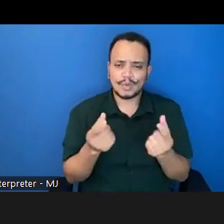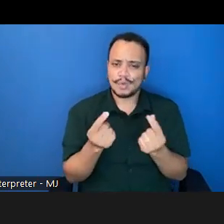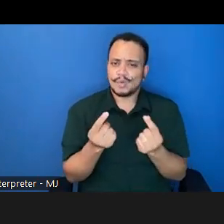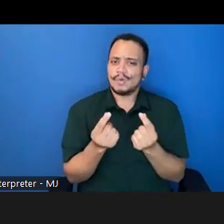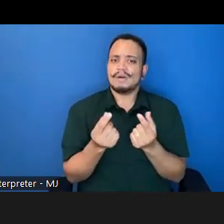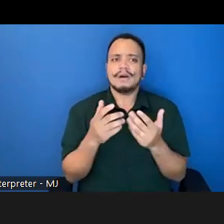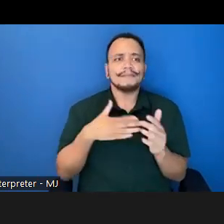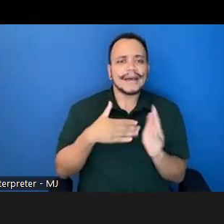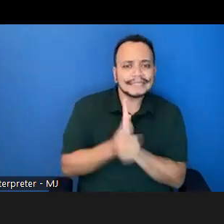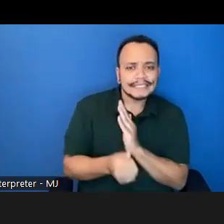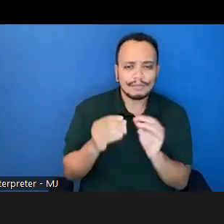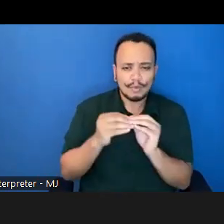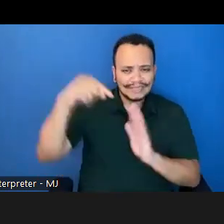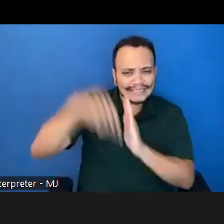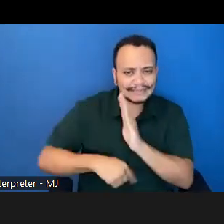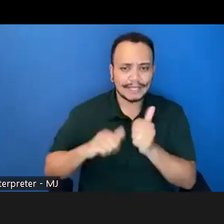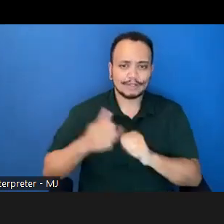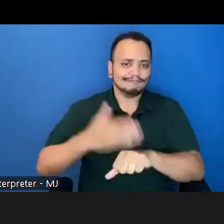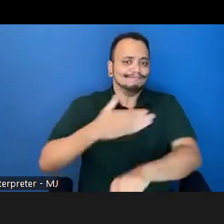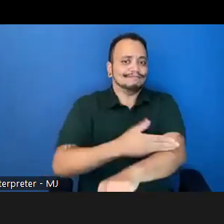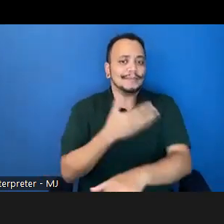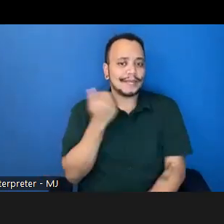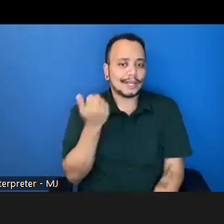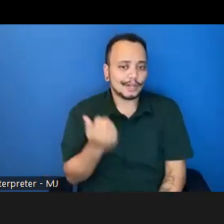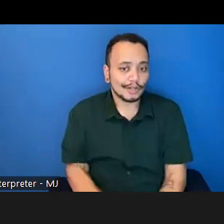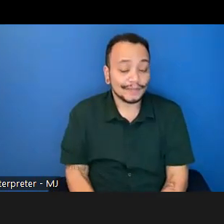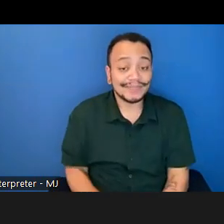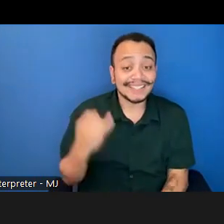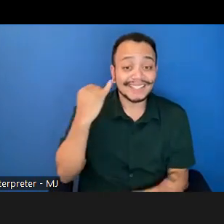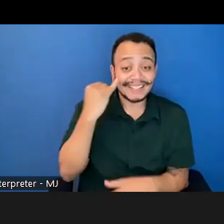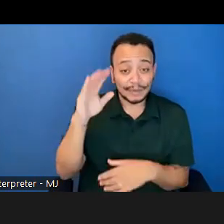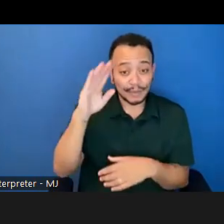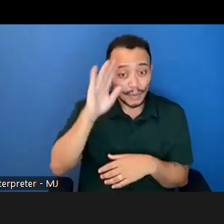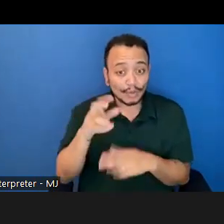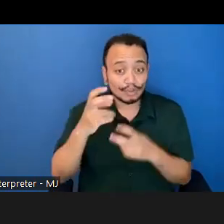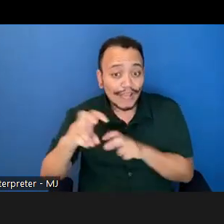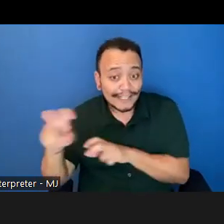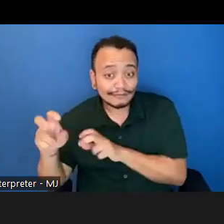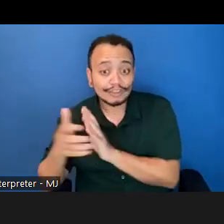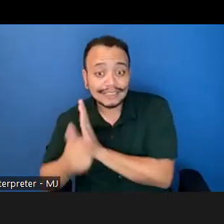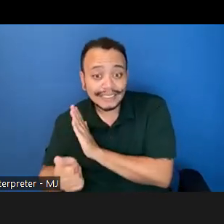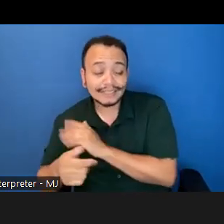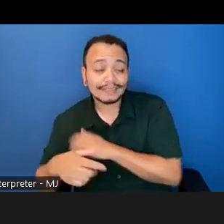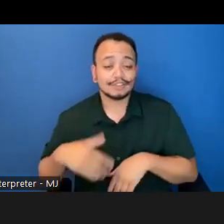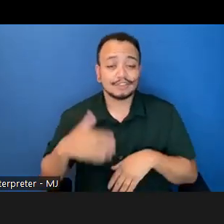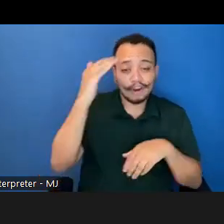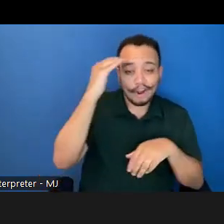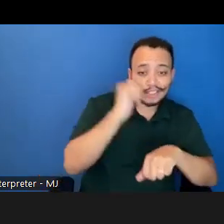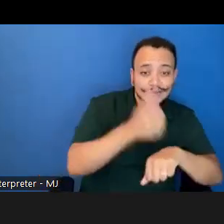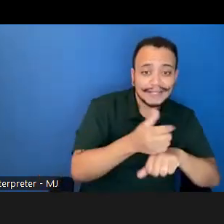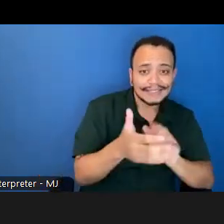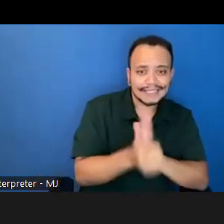soft skills. And knowing your transferable skills and the areas in which you